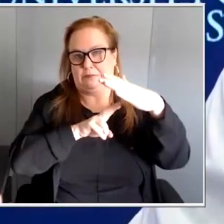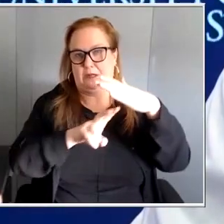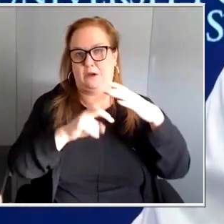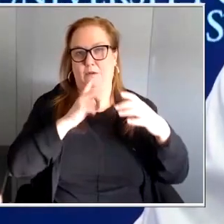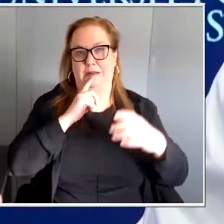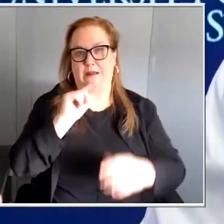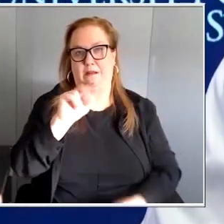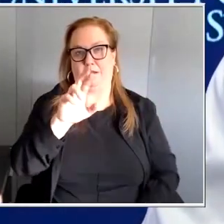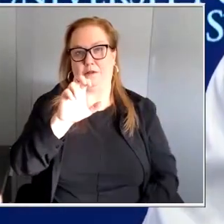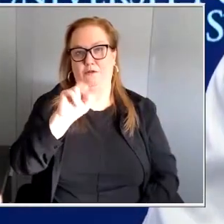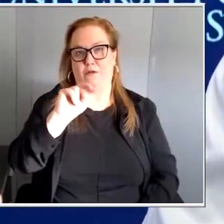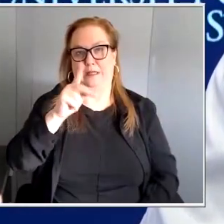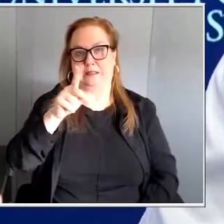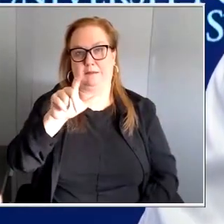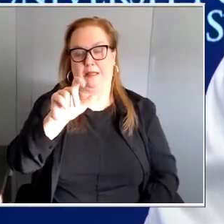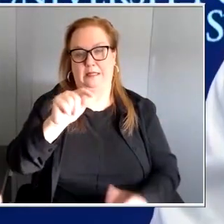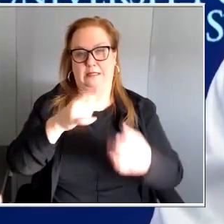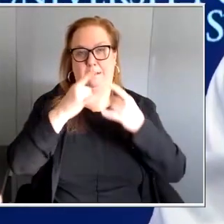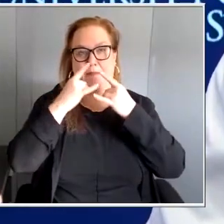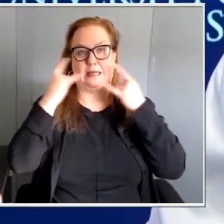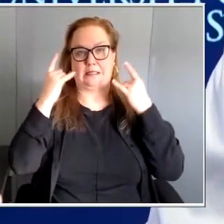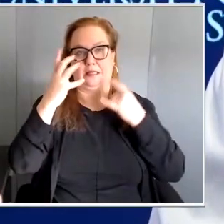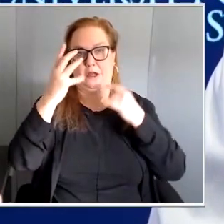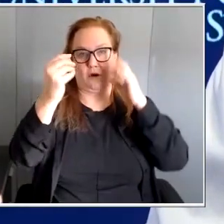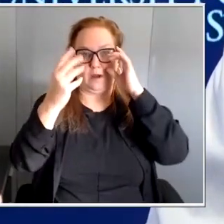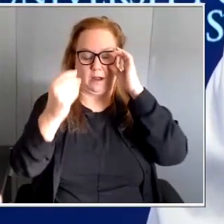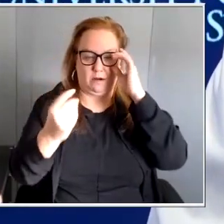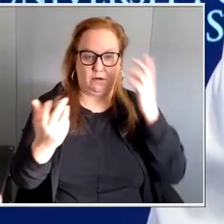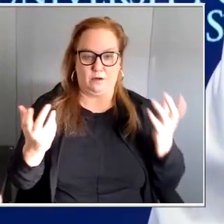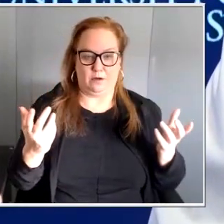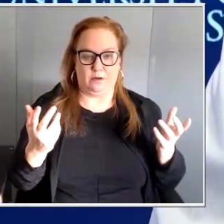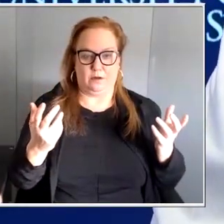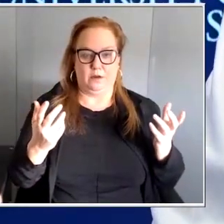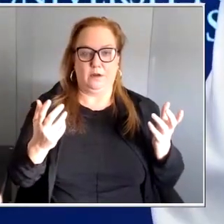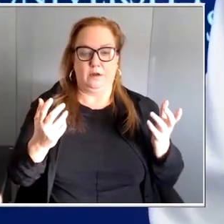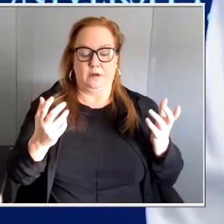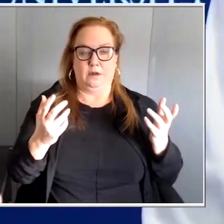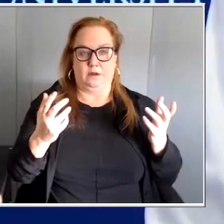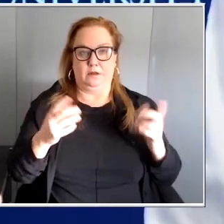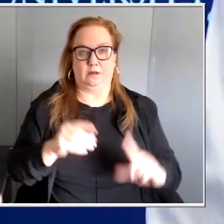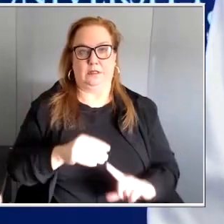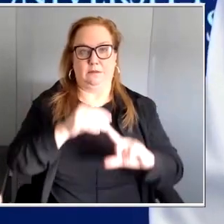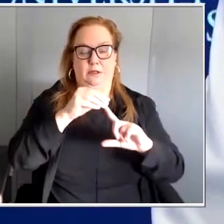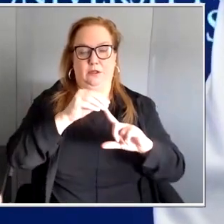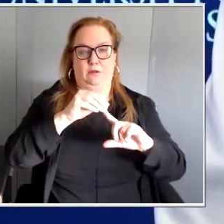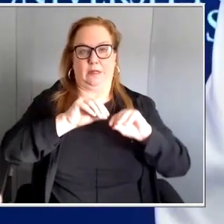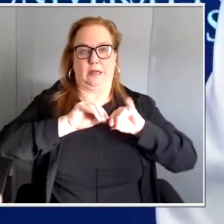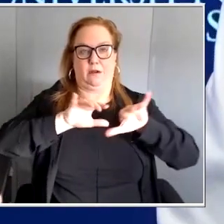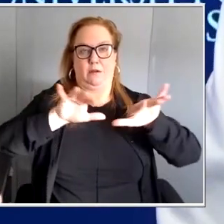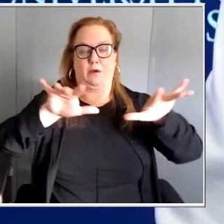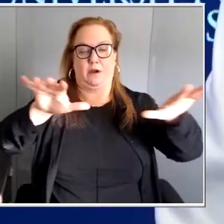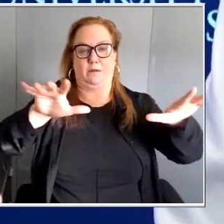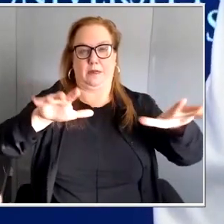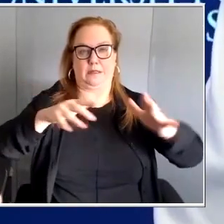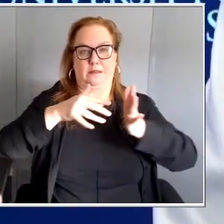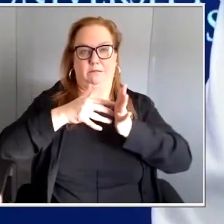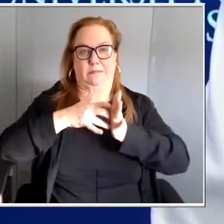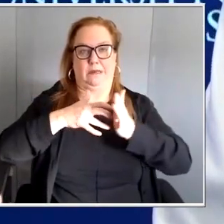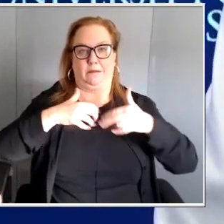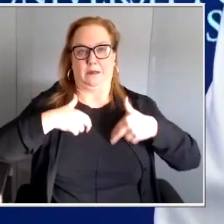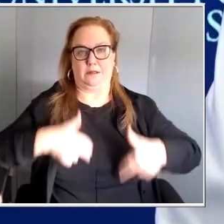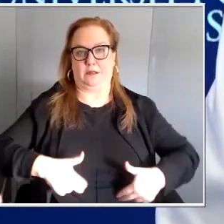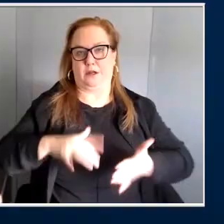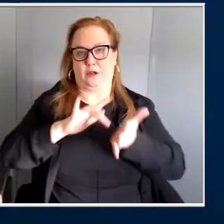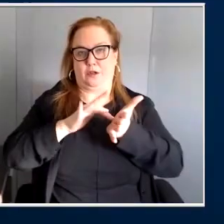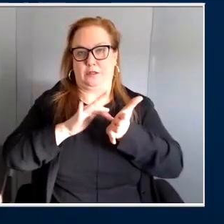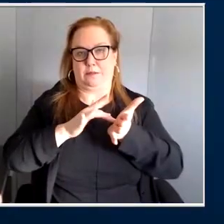patients, I know, to stay masked when they go out in public, and especially when we know there's this big outbreak because they're immunosuppressed. But I don't know what all the medications this